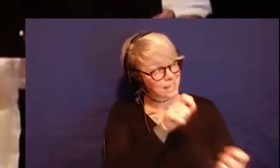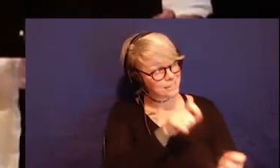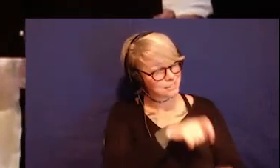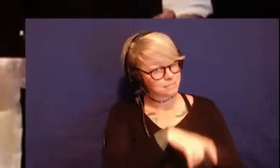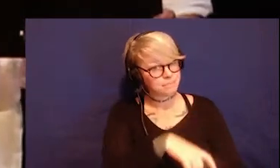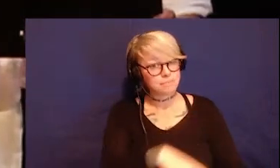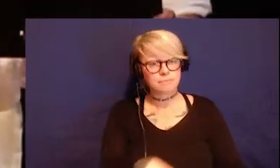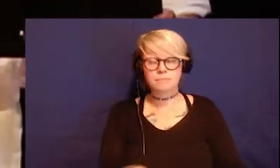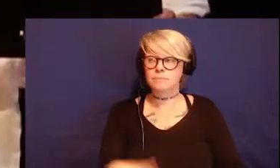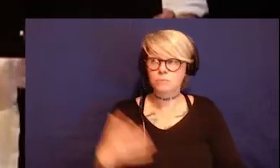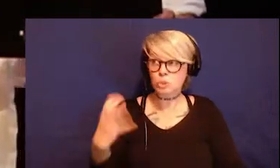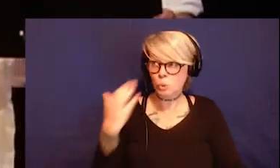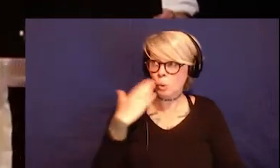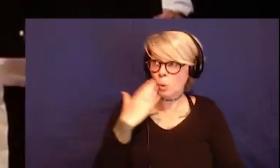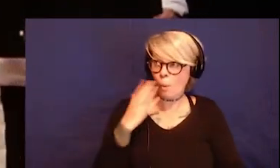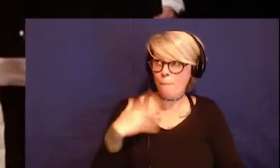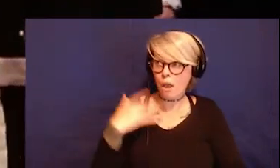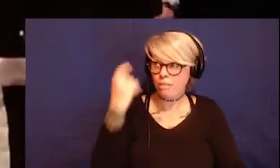Would you like to hear what it is?